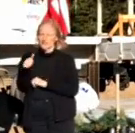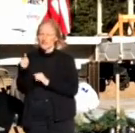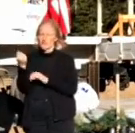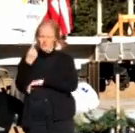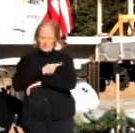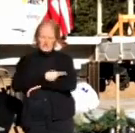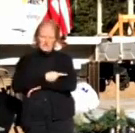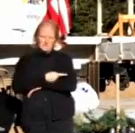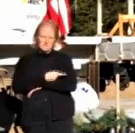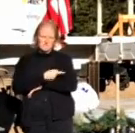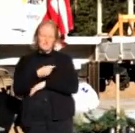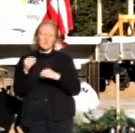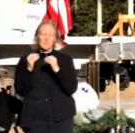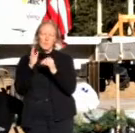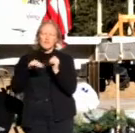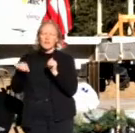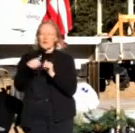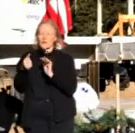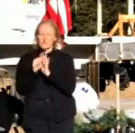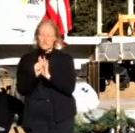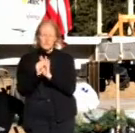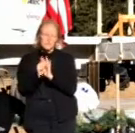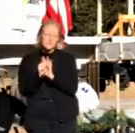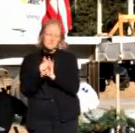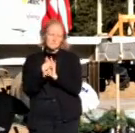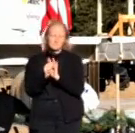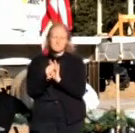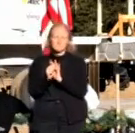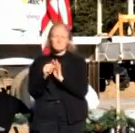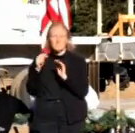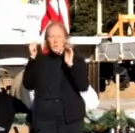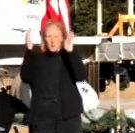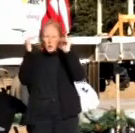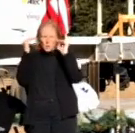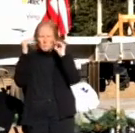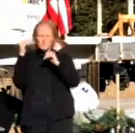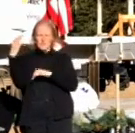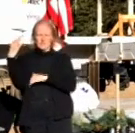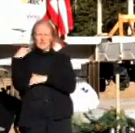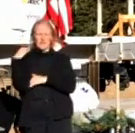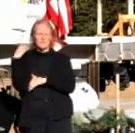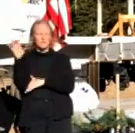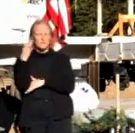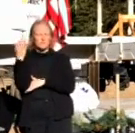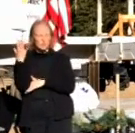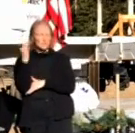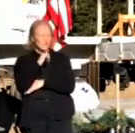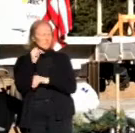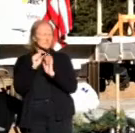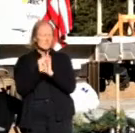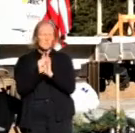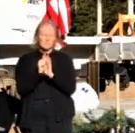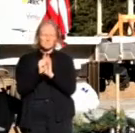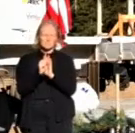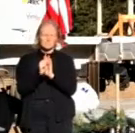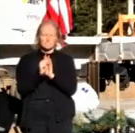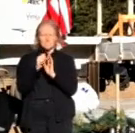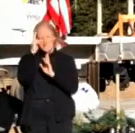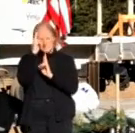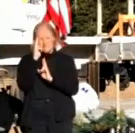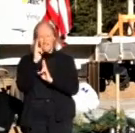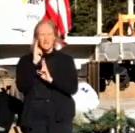and any other symbol." I hope that this Capitol Christmas tree can be that symbol. It is a great honor to